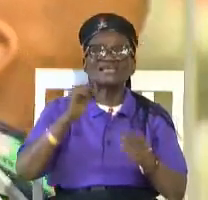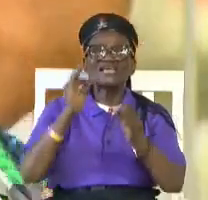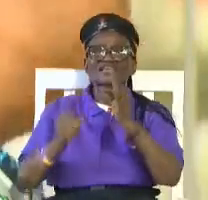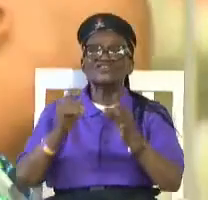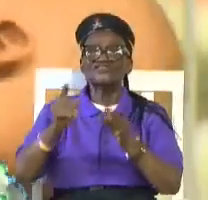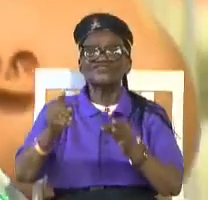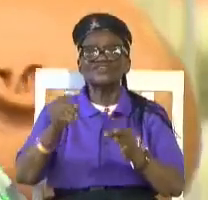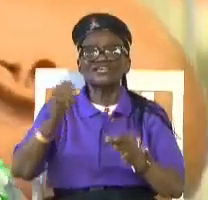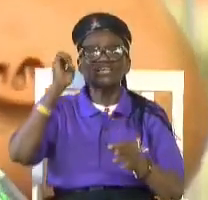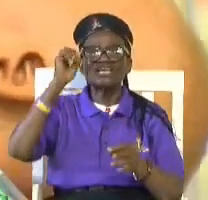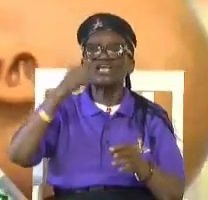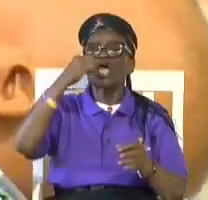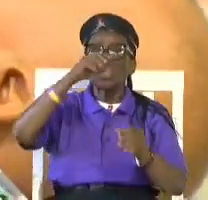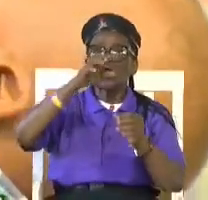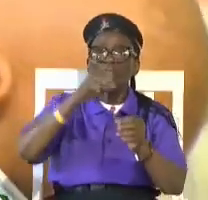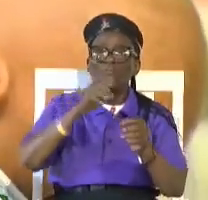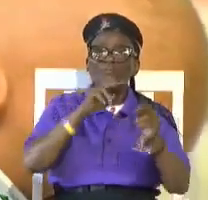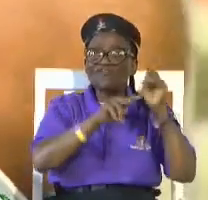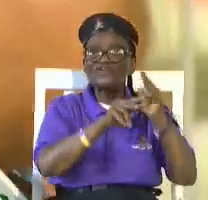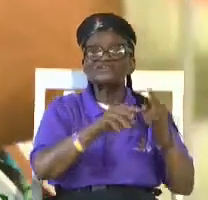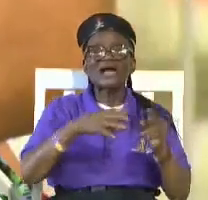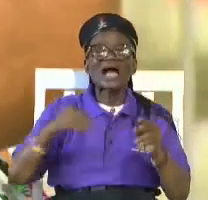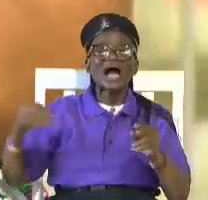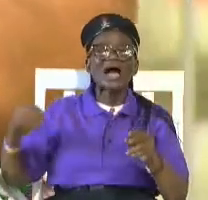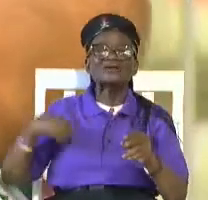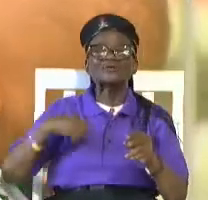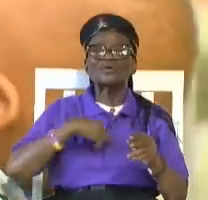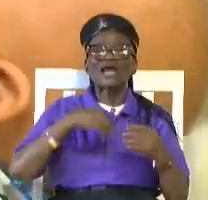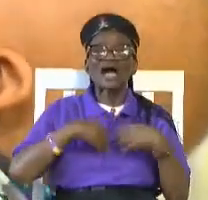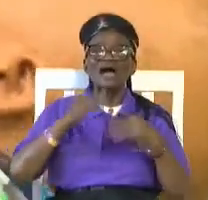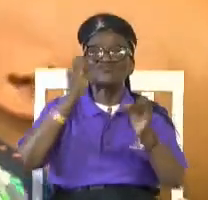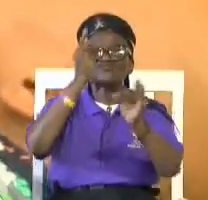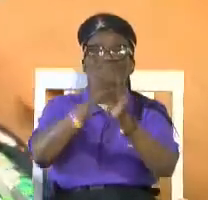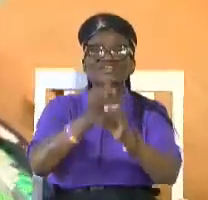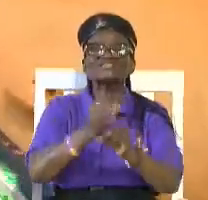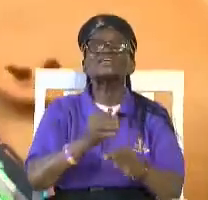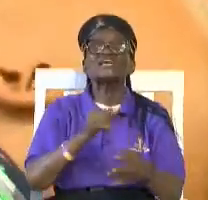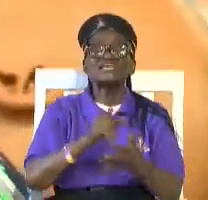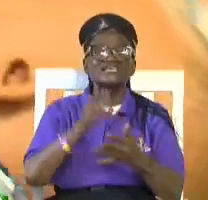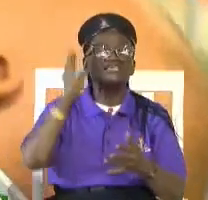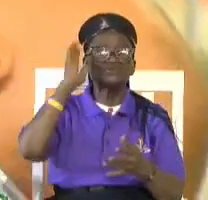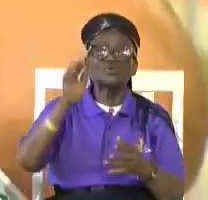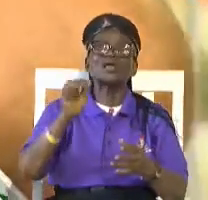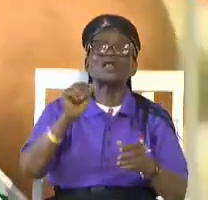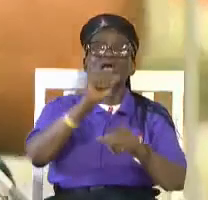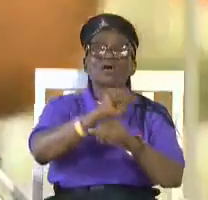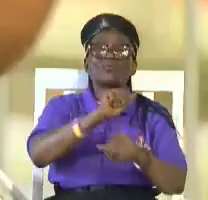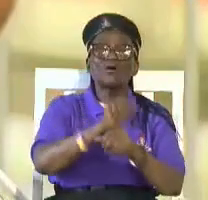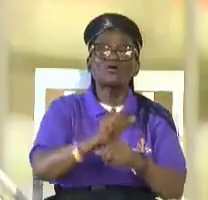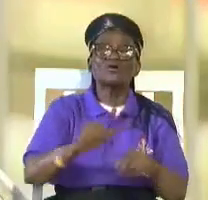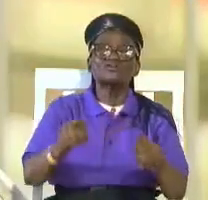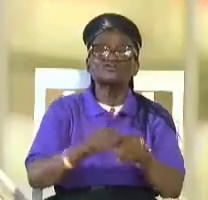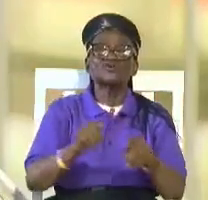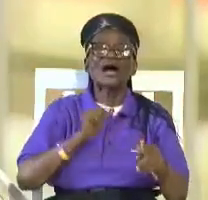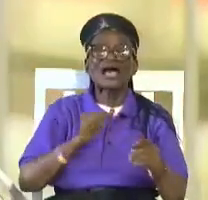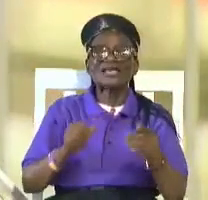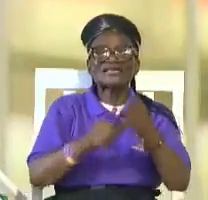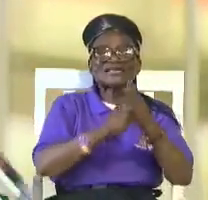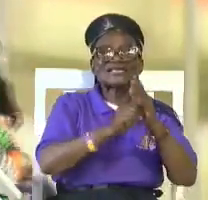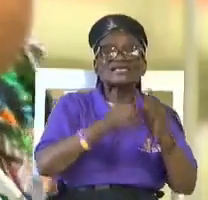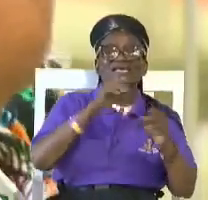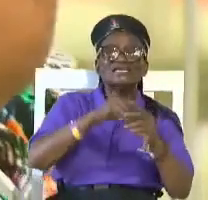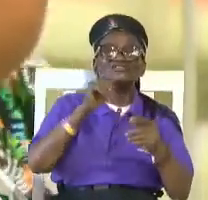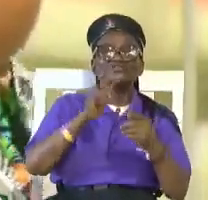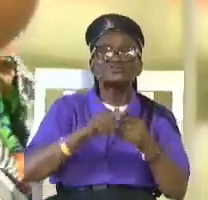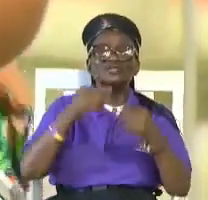work. But if he decree, he is commanding the problem. Then I keyed into that decree. When we